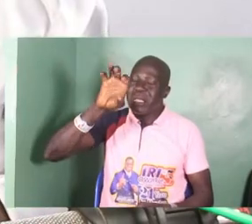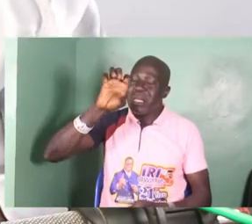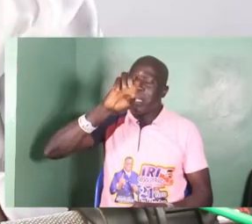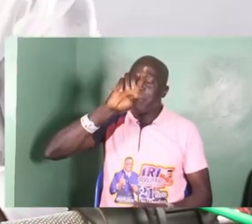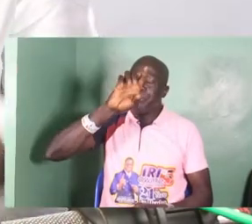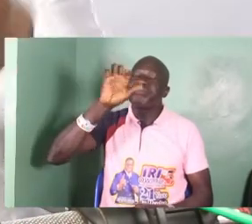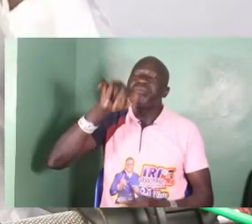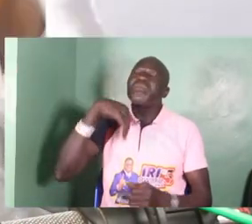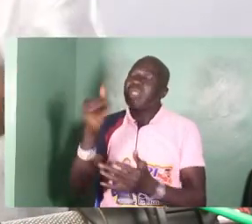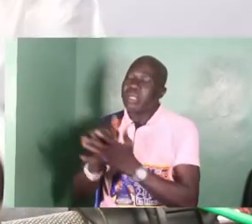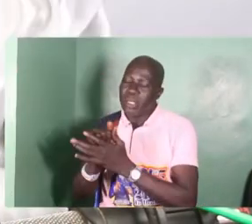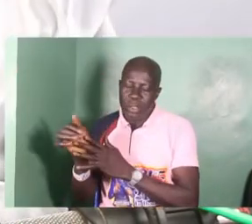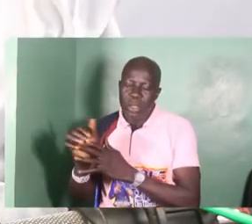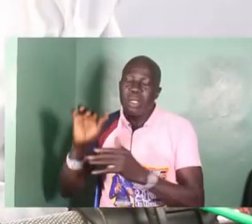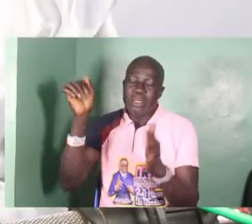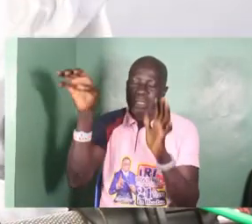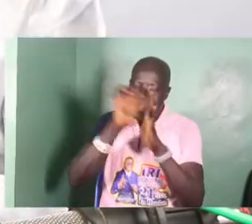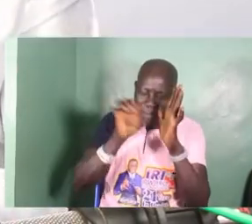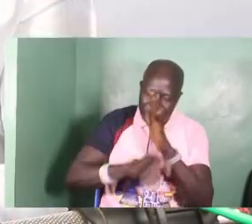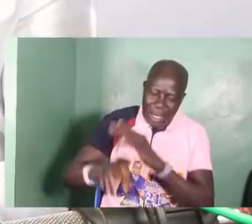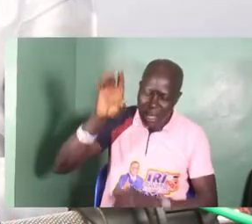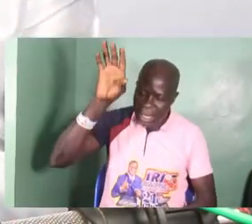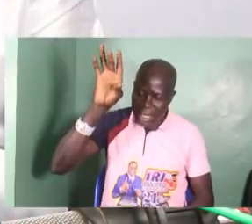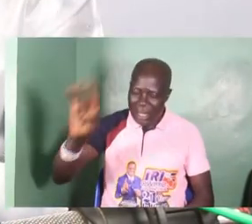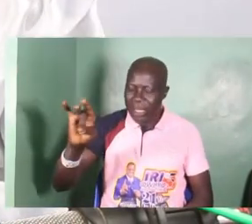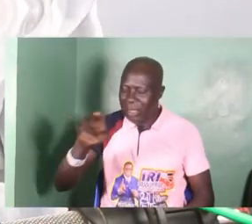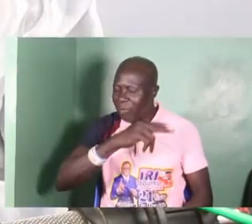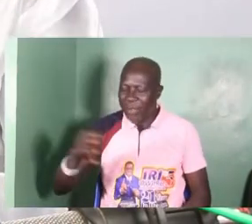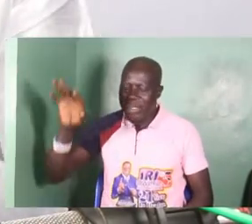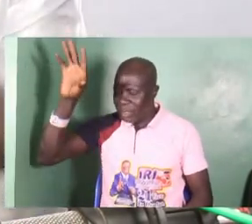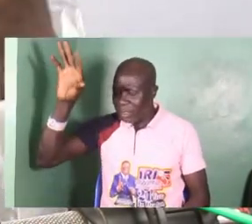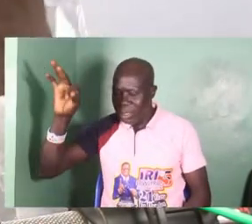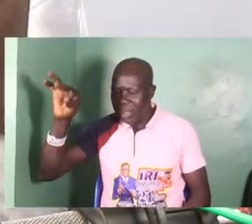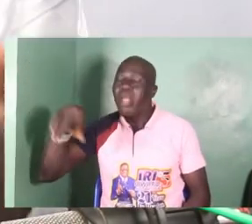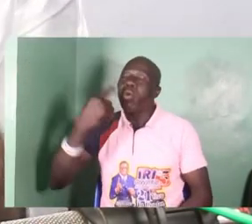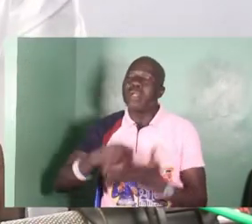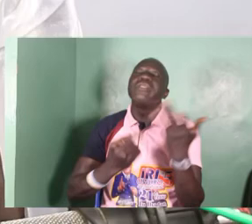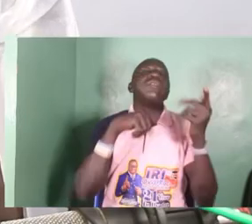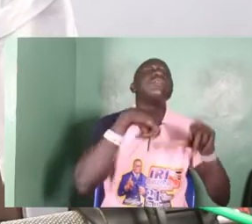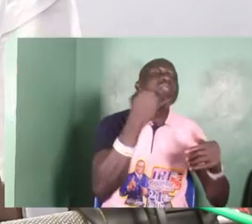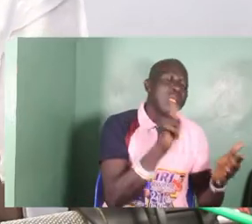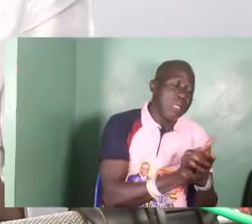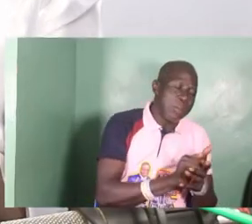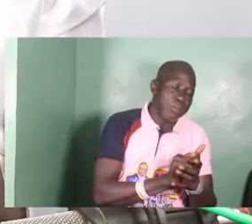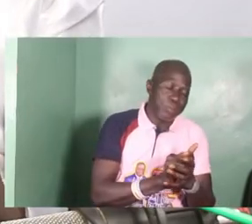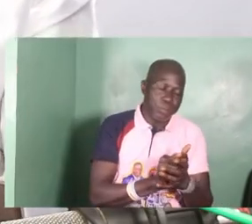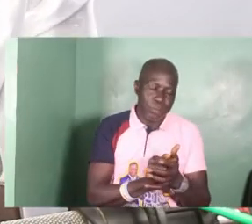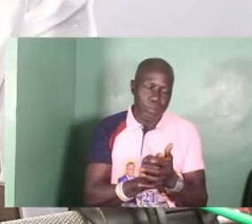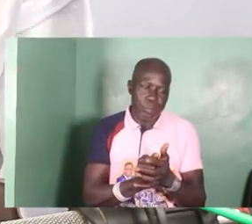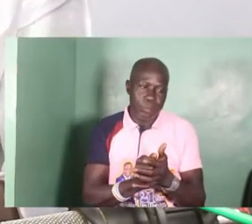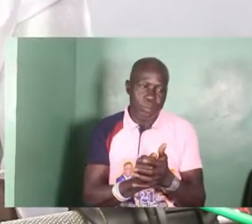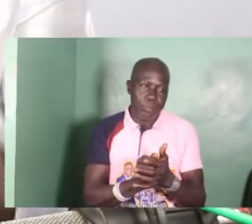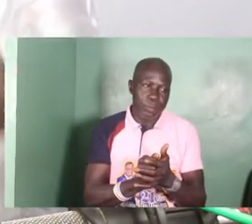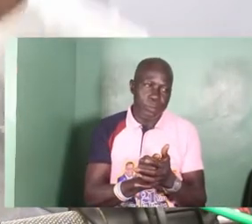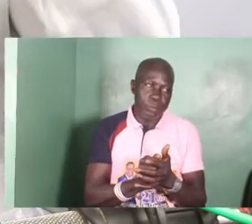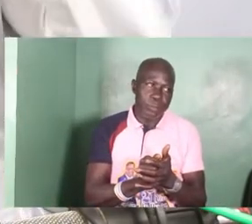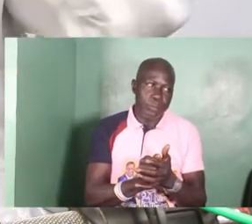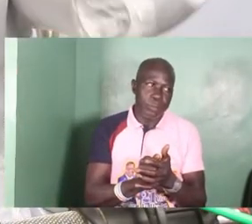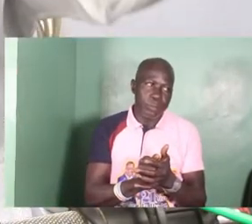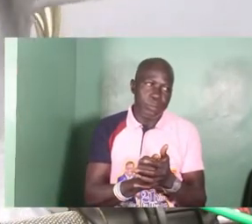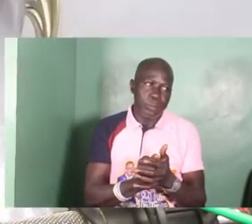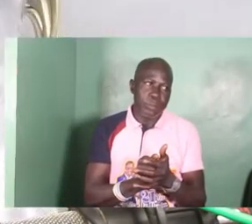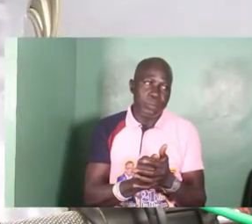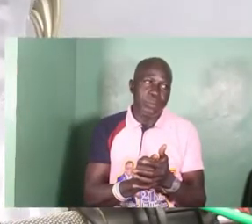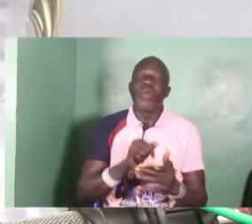Zechariah. Let's read. Chapter 8, verse 19. What are you saying? Buy me a loan. We